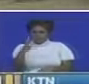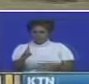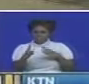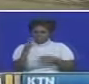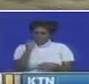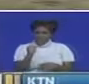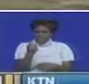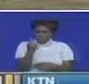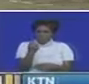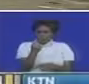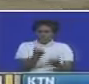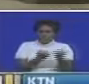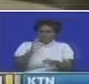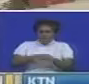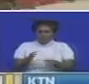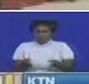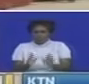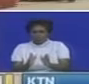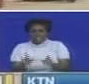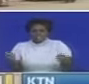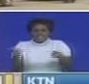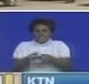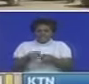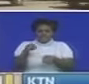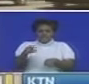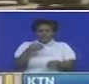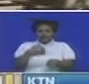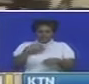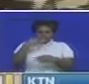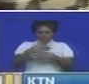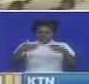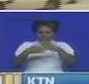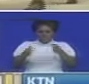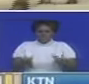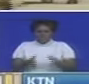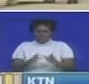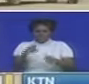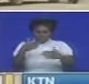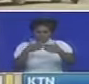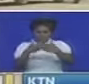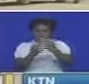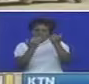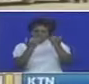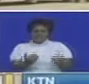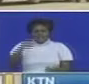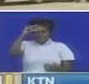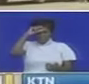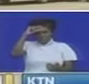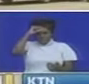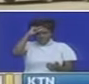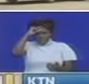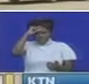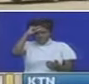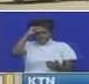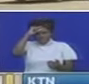small business premises along the road. It also emerges that construction of the junctions may require the government to